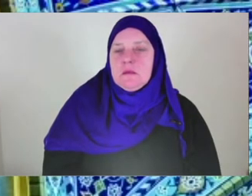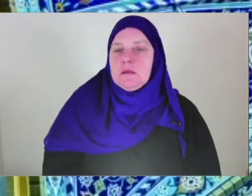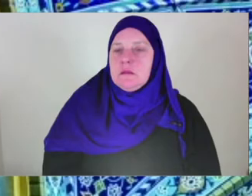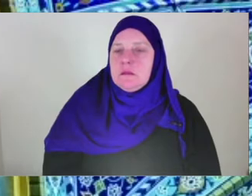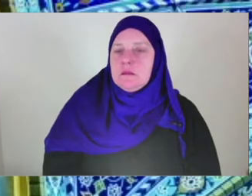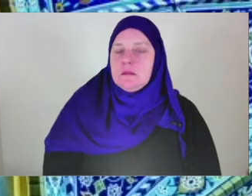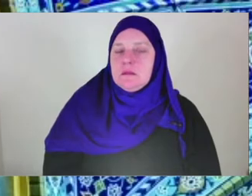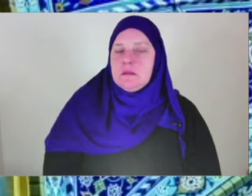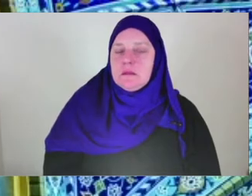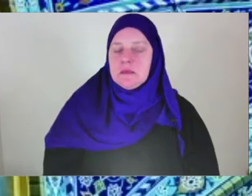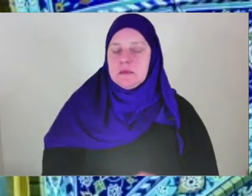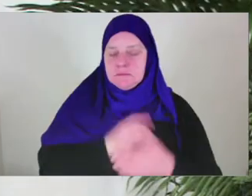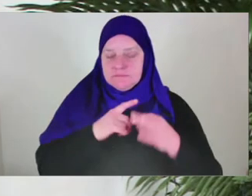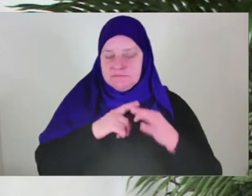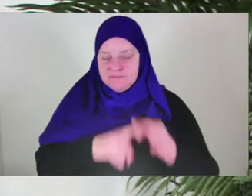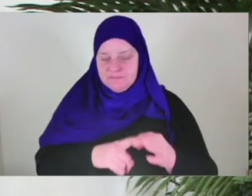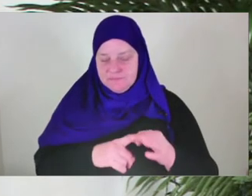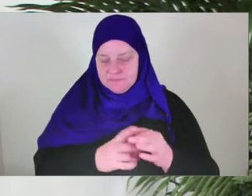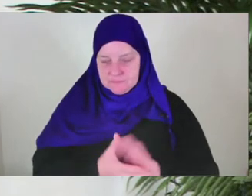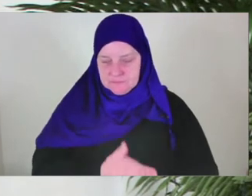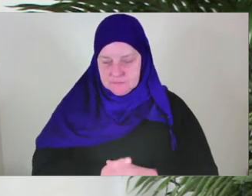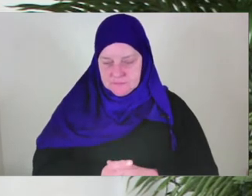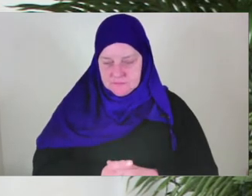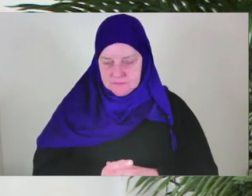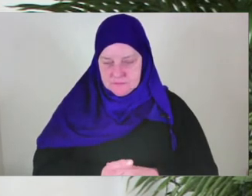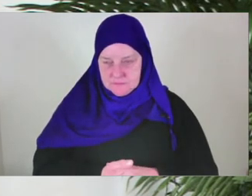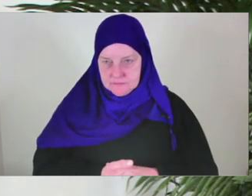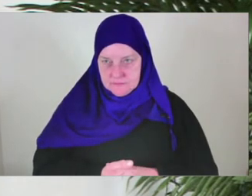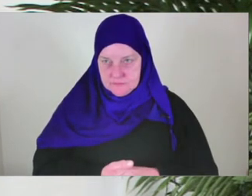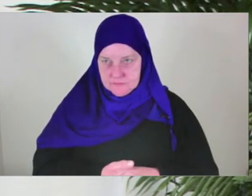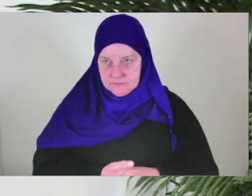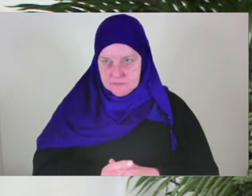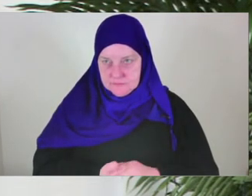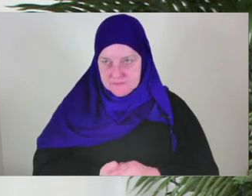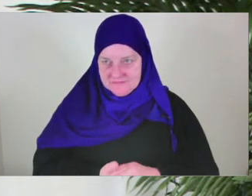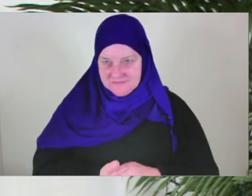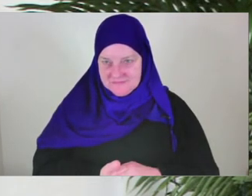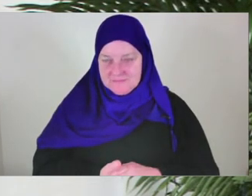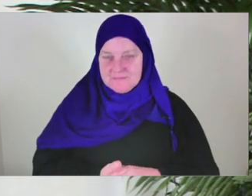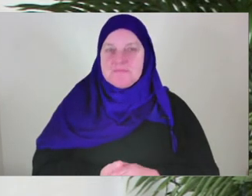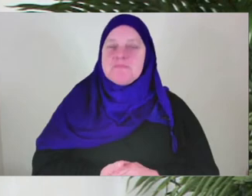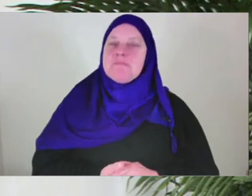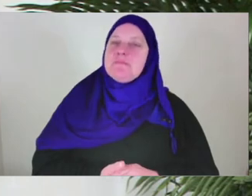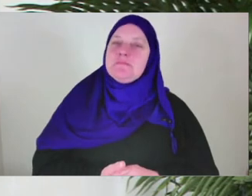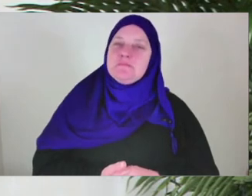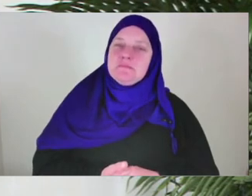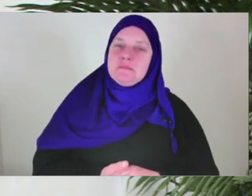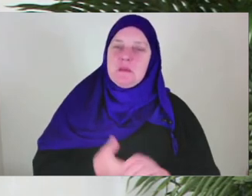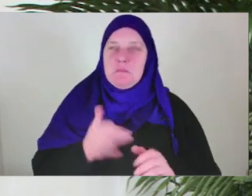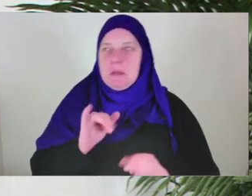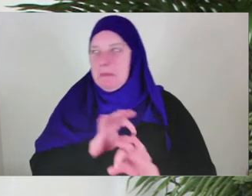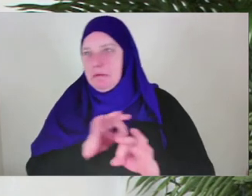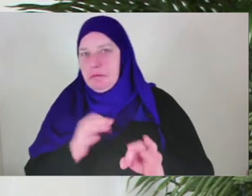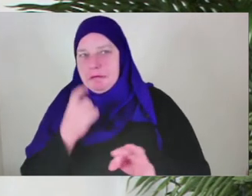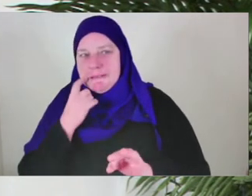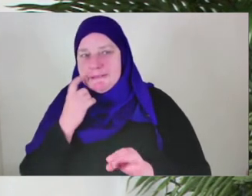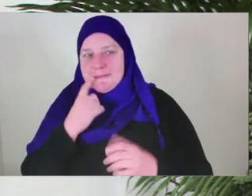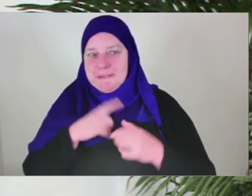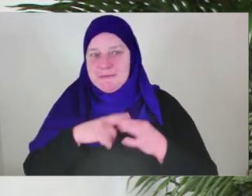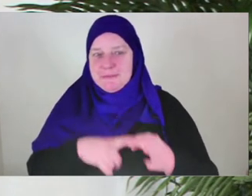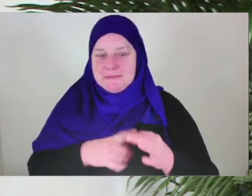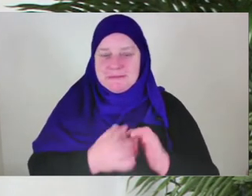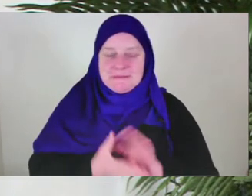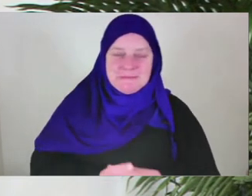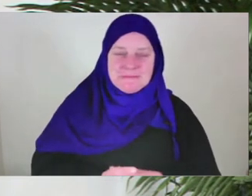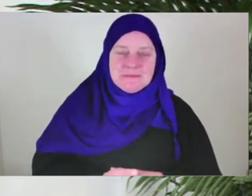let's say I have, it might not be an easy answer, and you might want to defer answering this, but I think it's